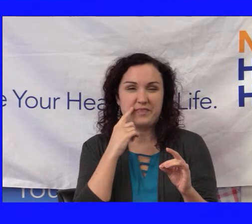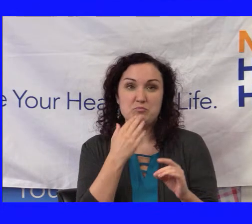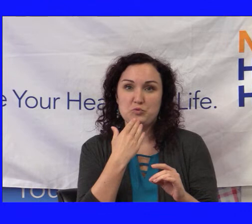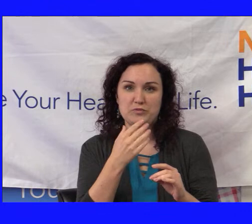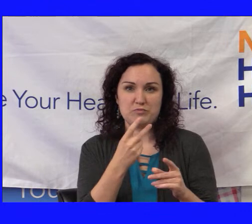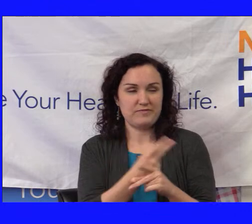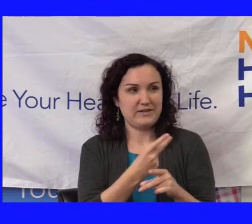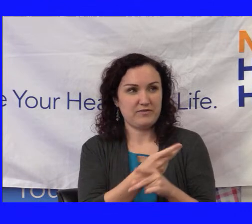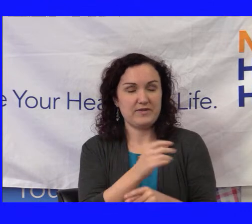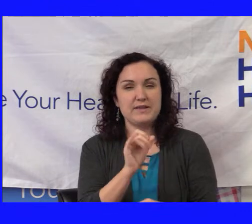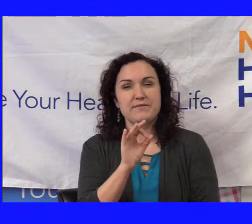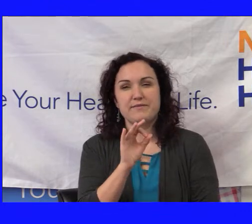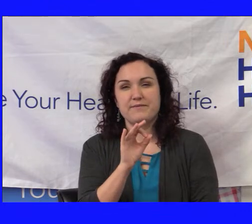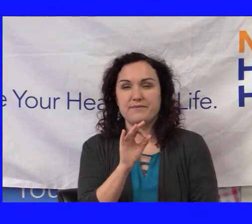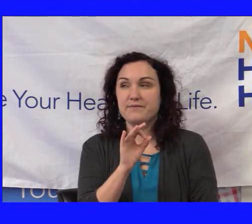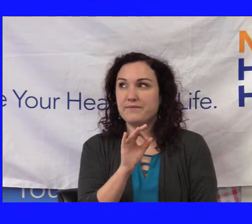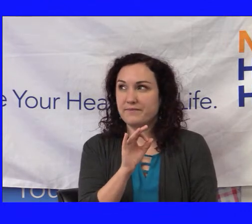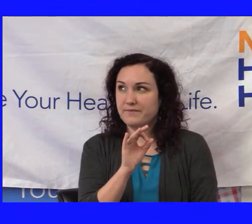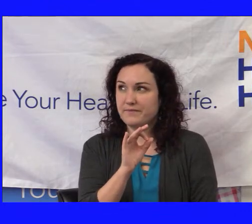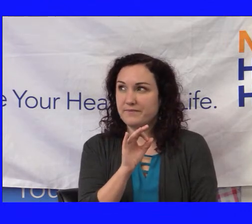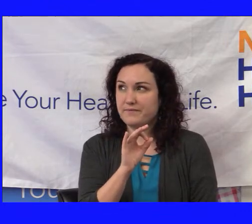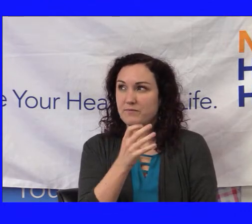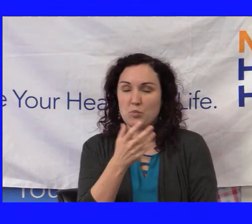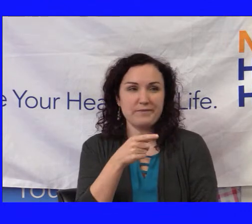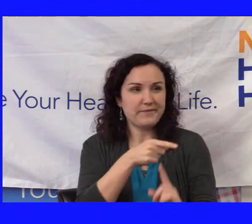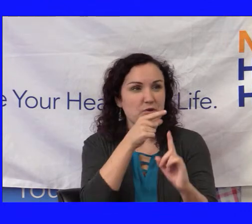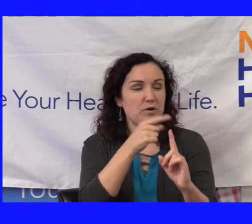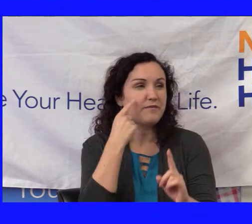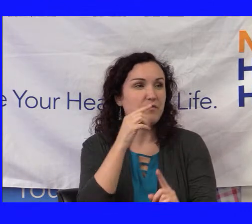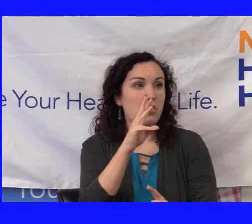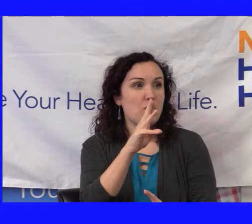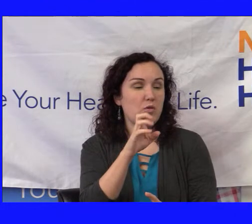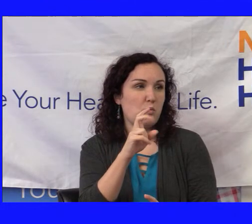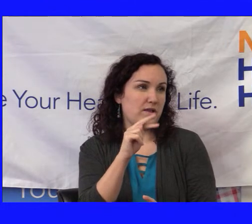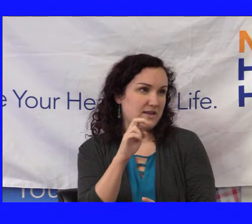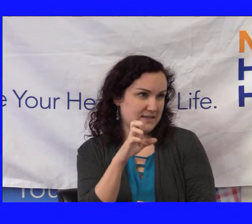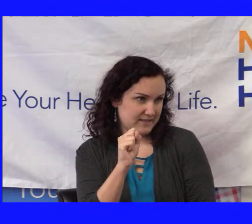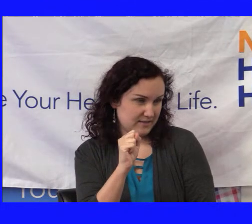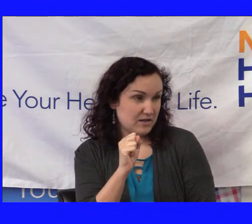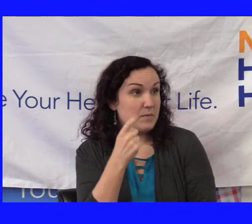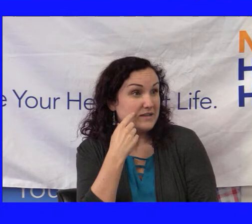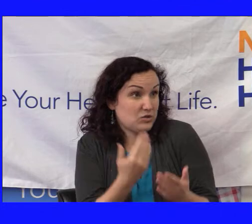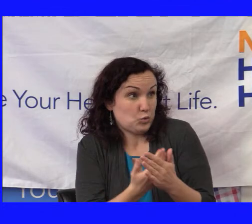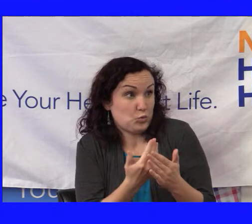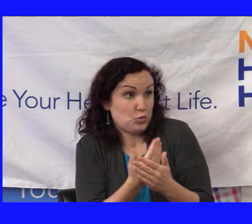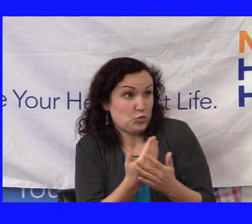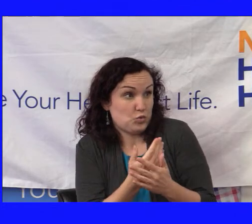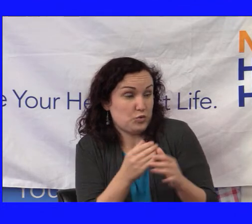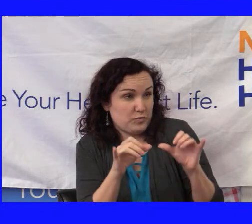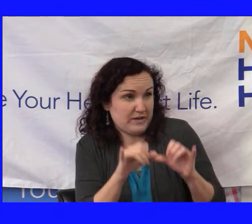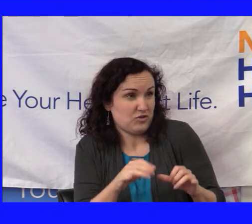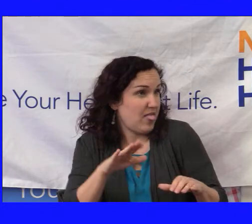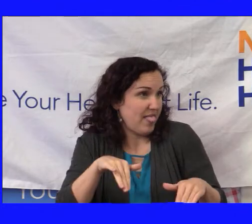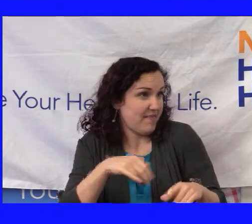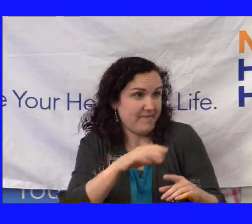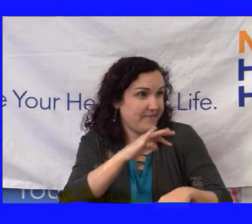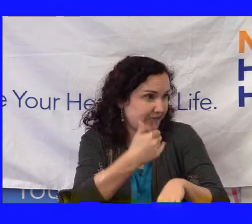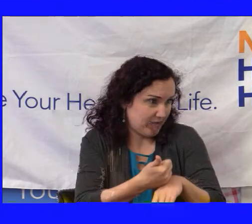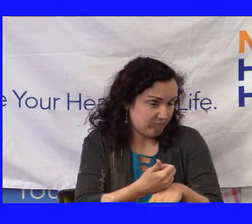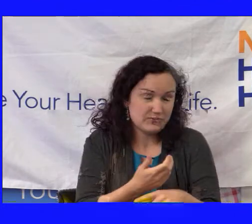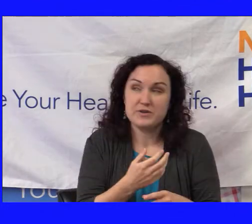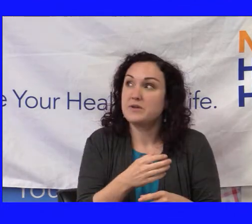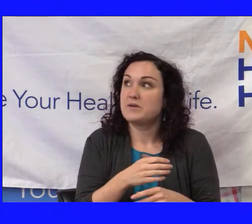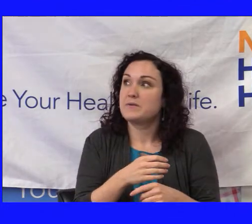if there is a target for the wellness, since that's another new measure that doesn't have target, but there was a new